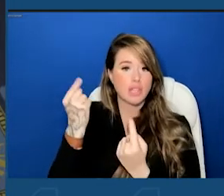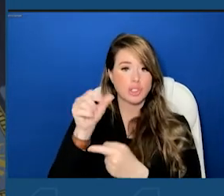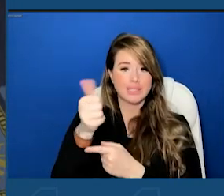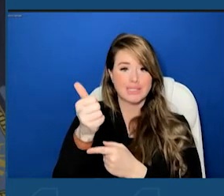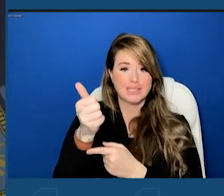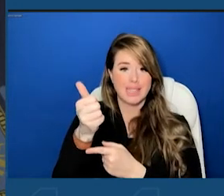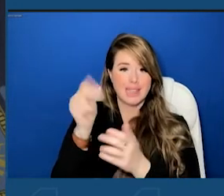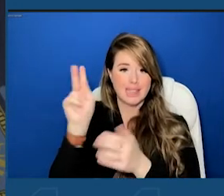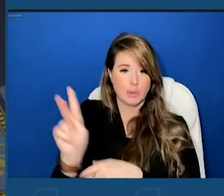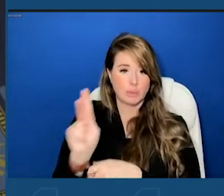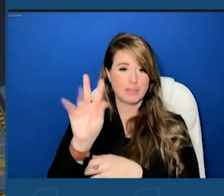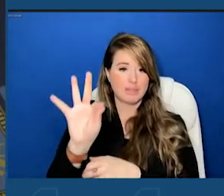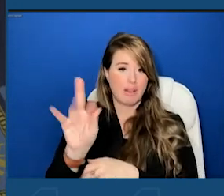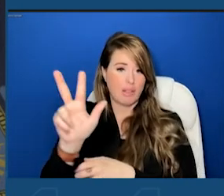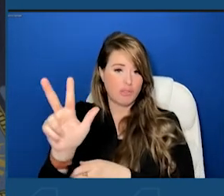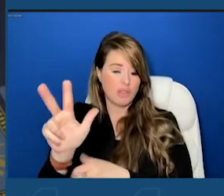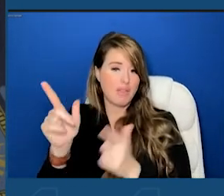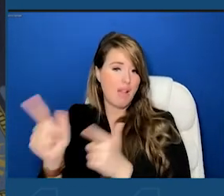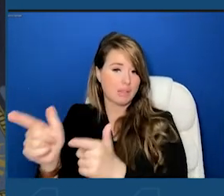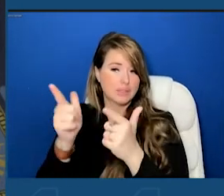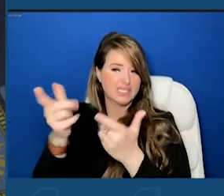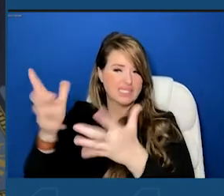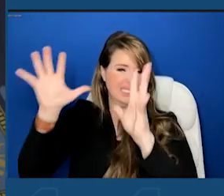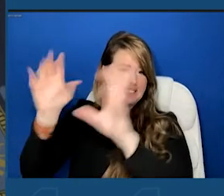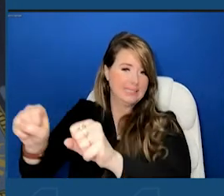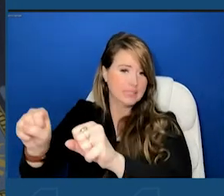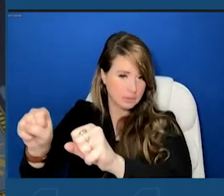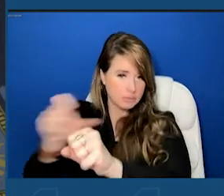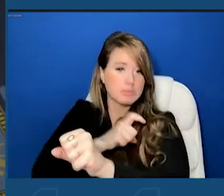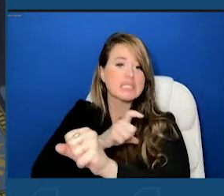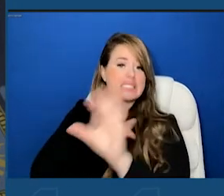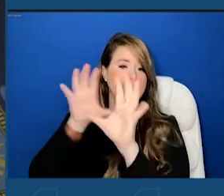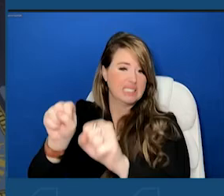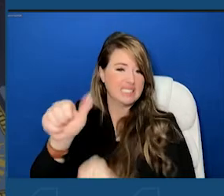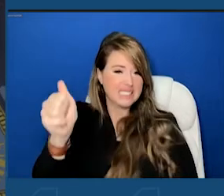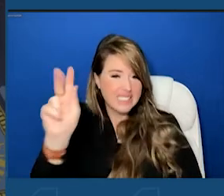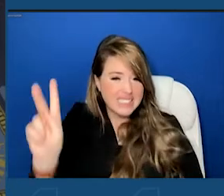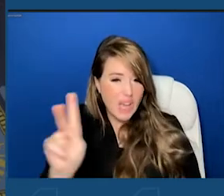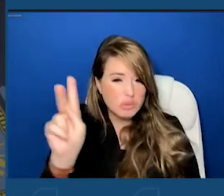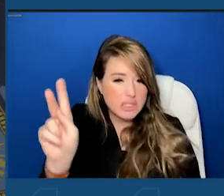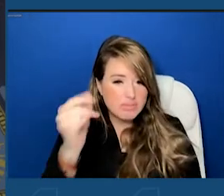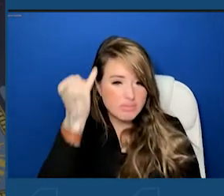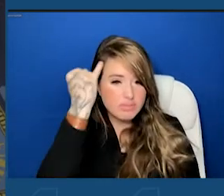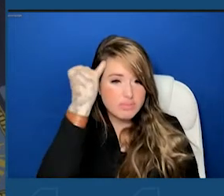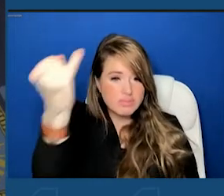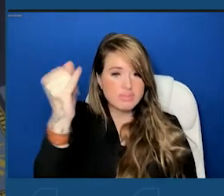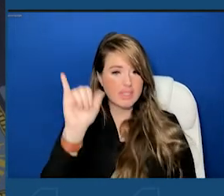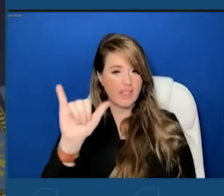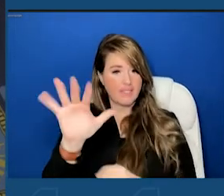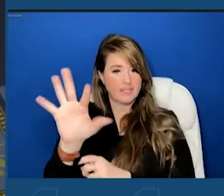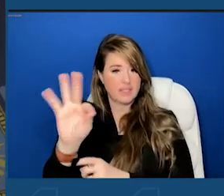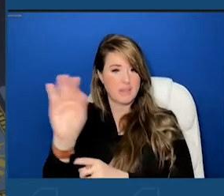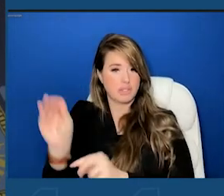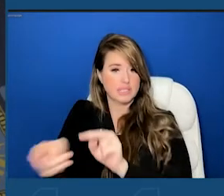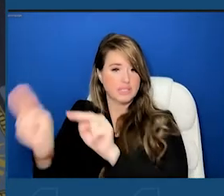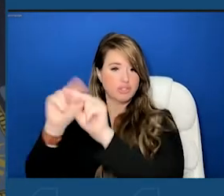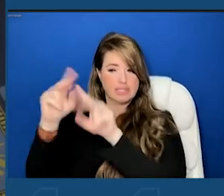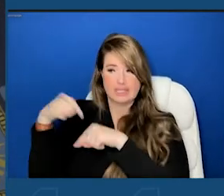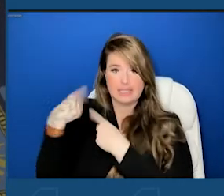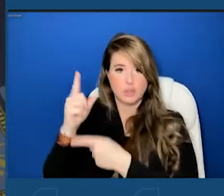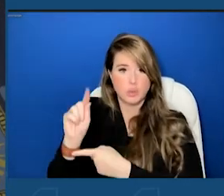10,093 guns were seized by law enforcement across New York State. 10,000. That's a 59% increase from